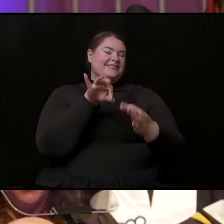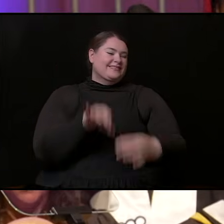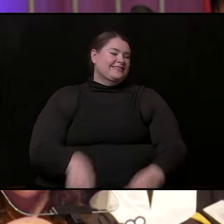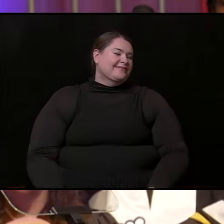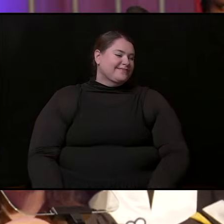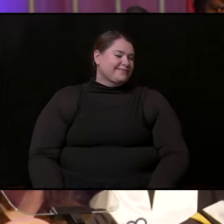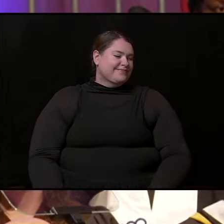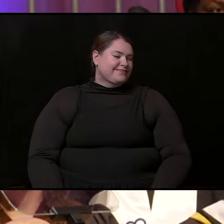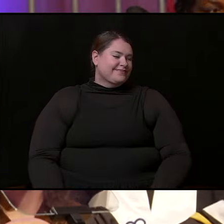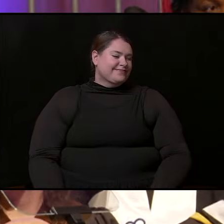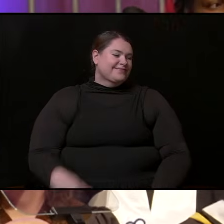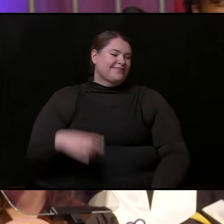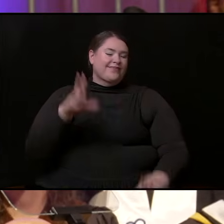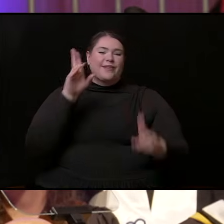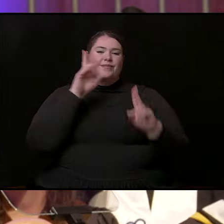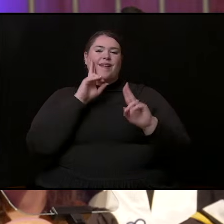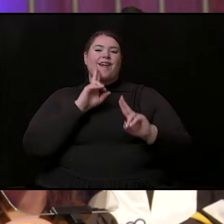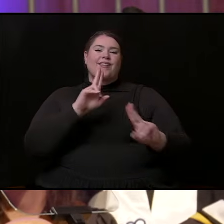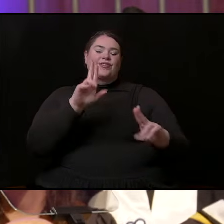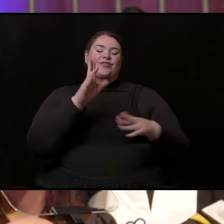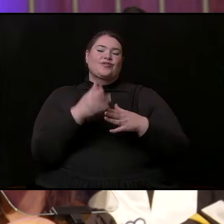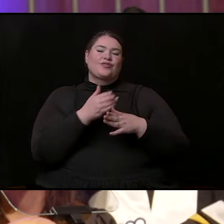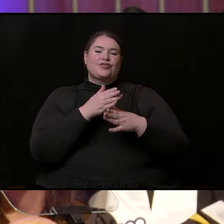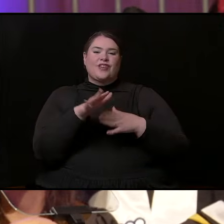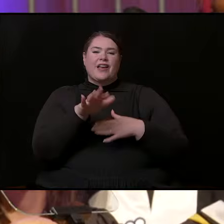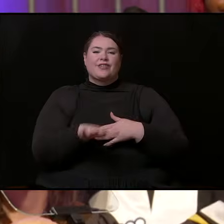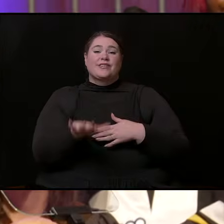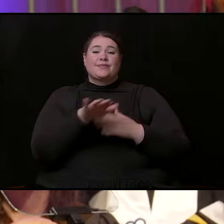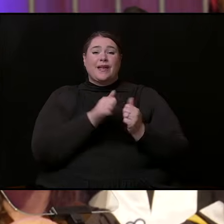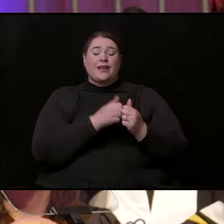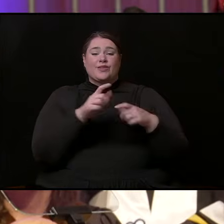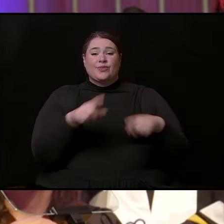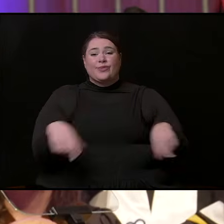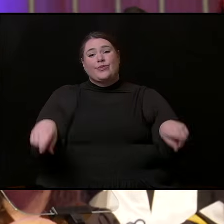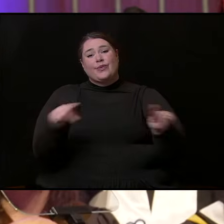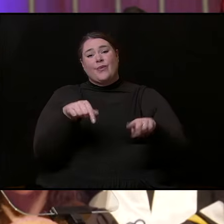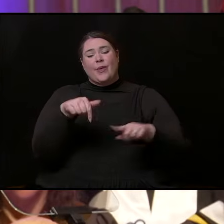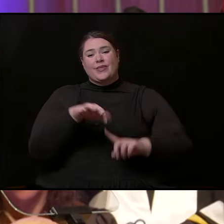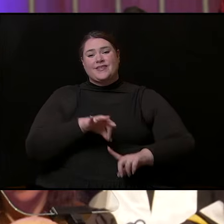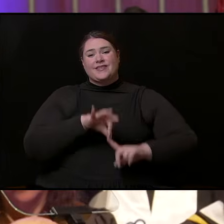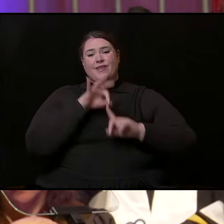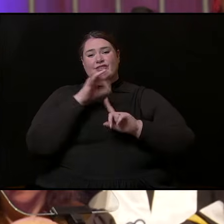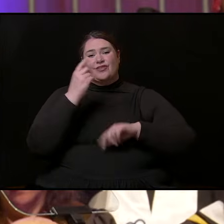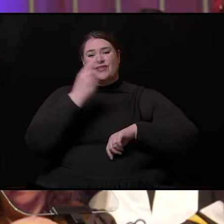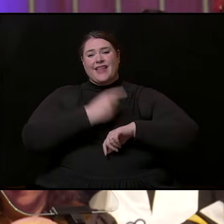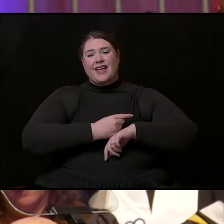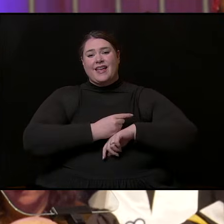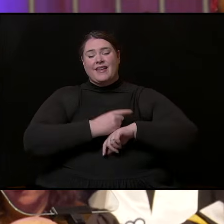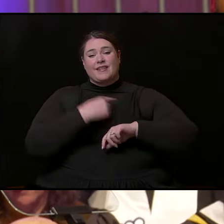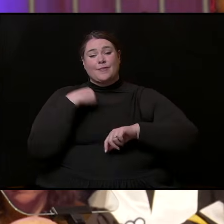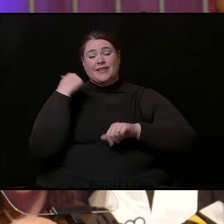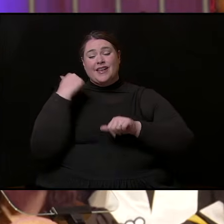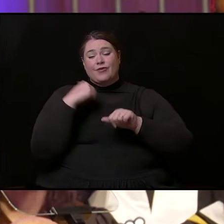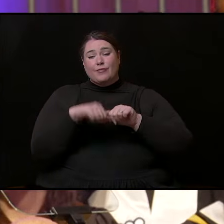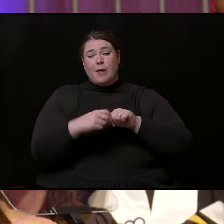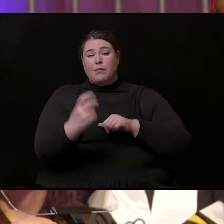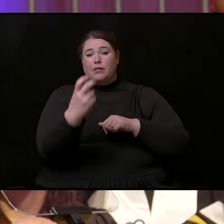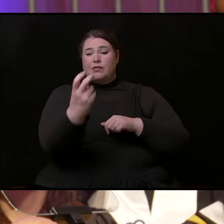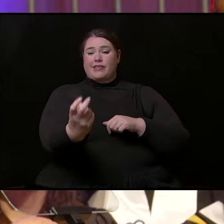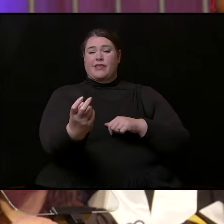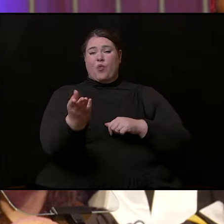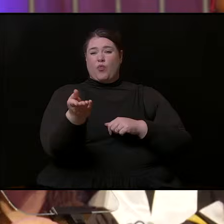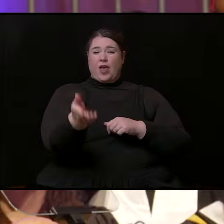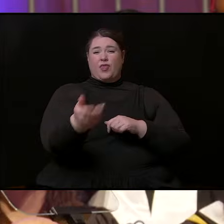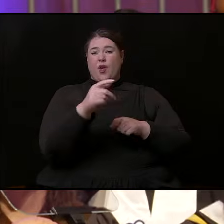I'm honored to share space with all of you on this special day, as I remember sitting exactly where you are,